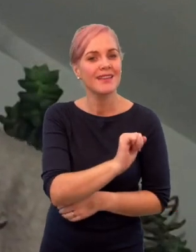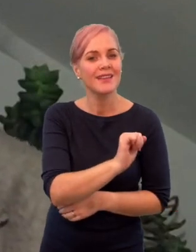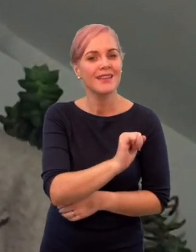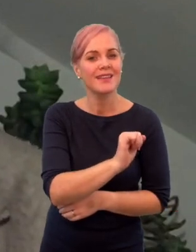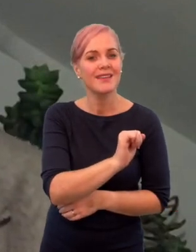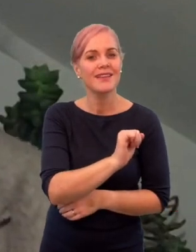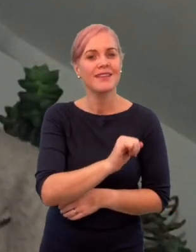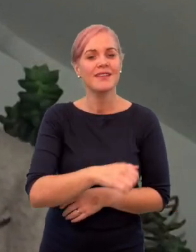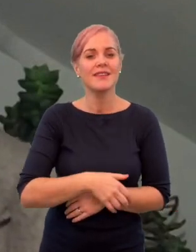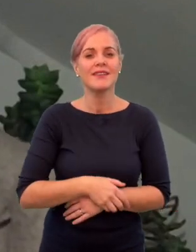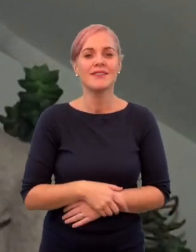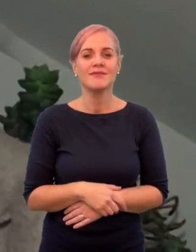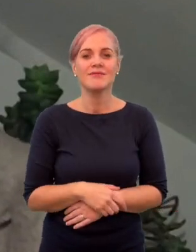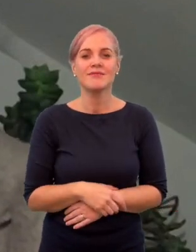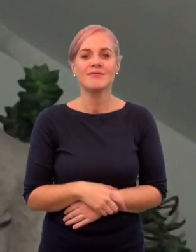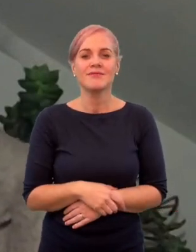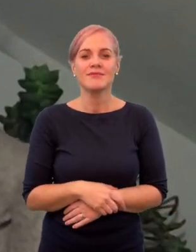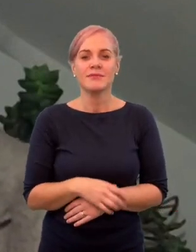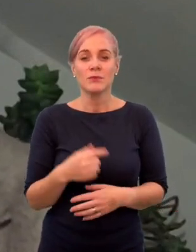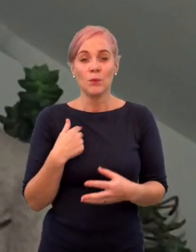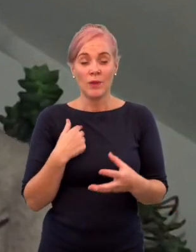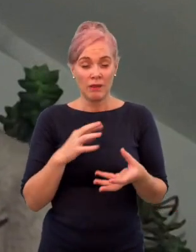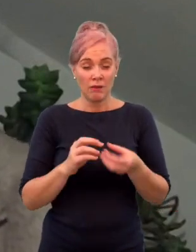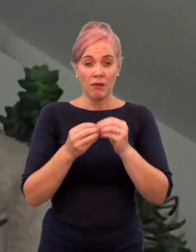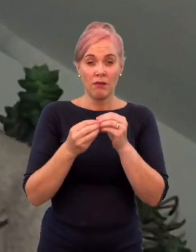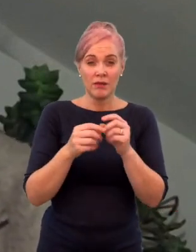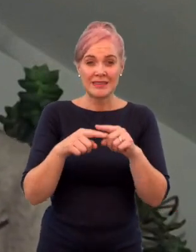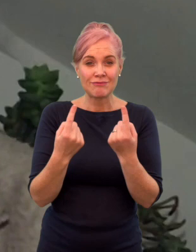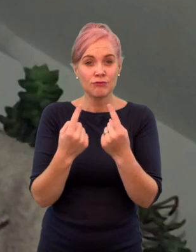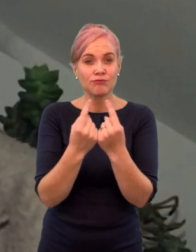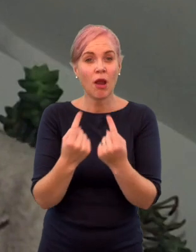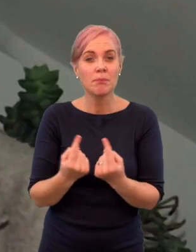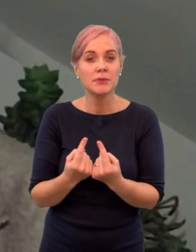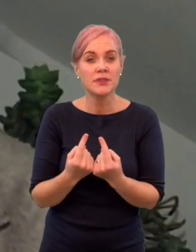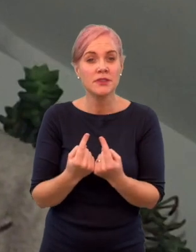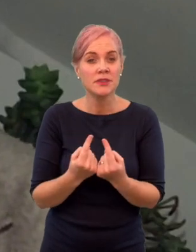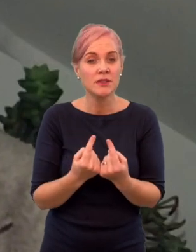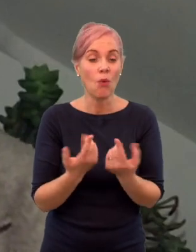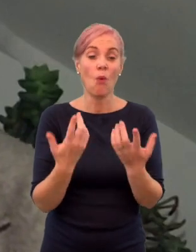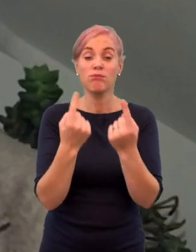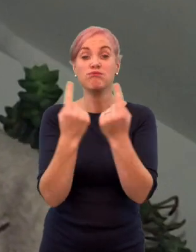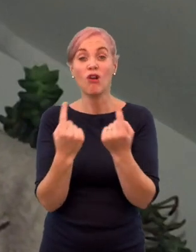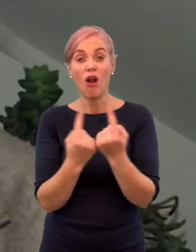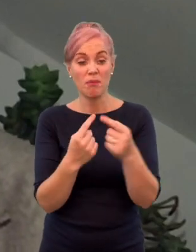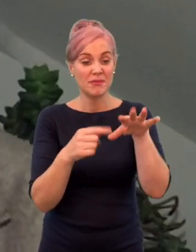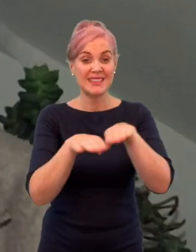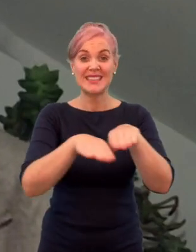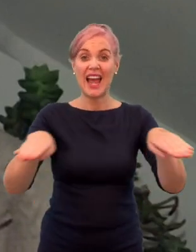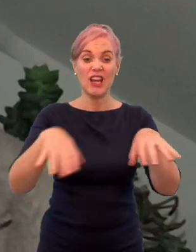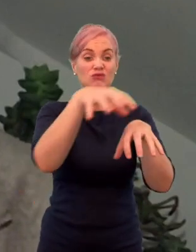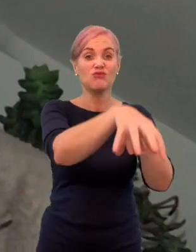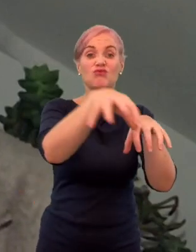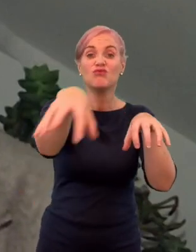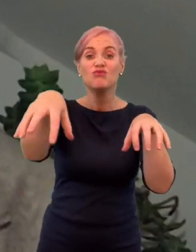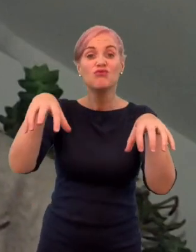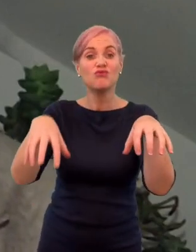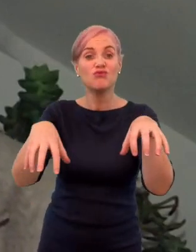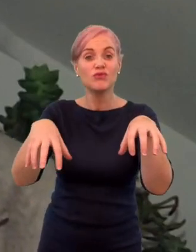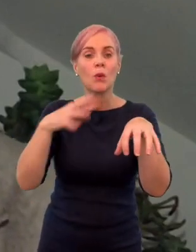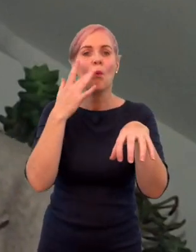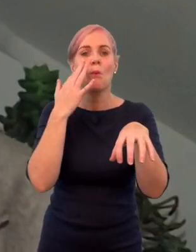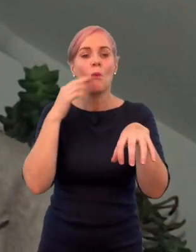So, um, we sort of create all these props or have these props populated around the stage. Um,